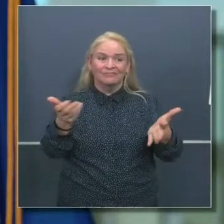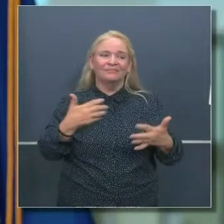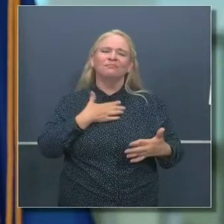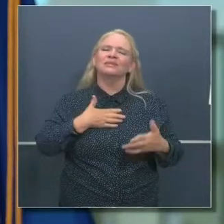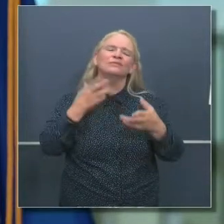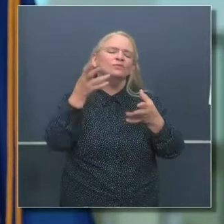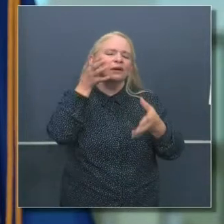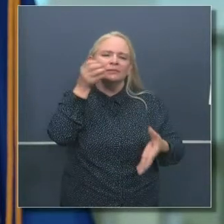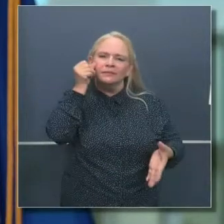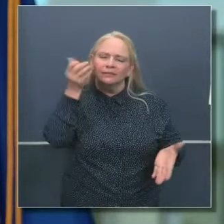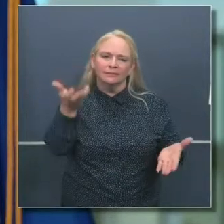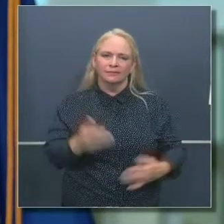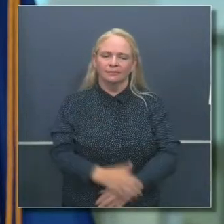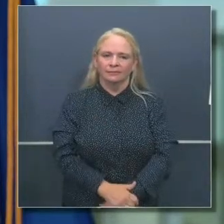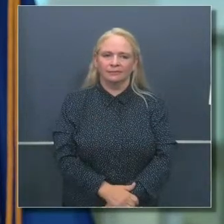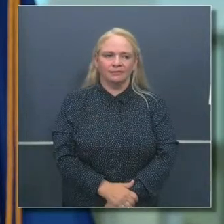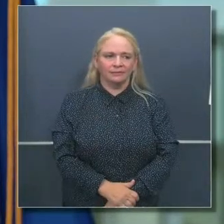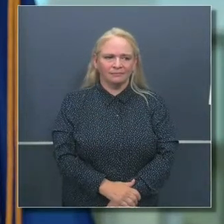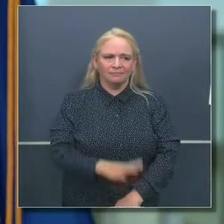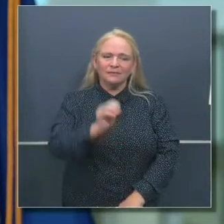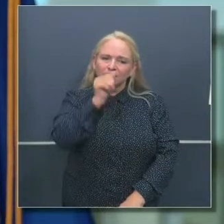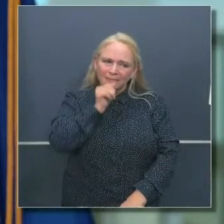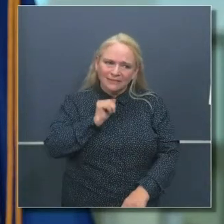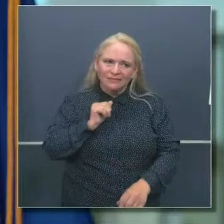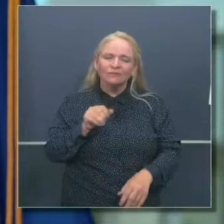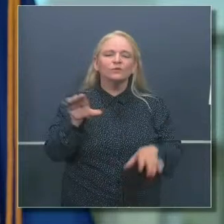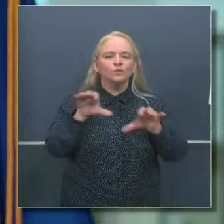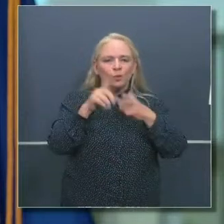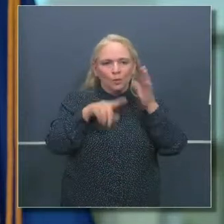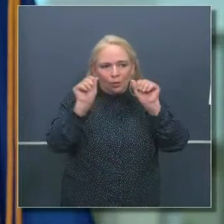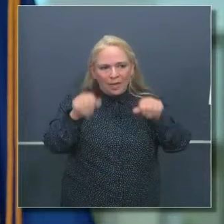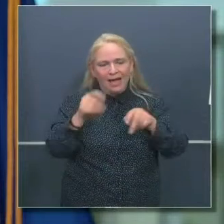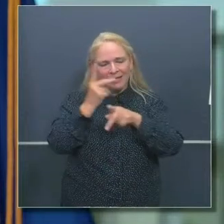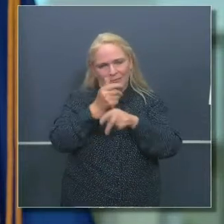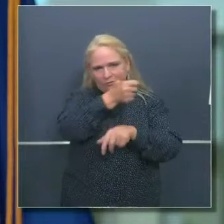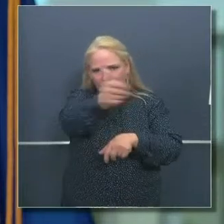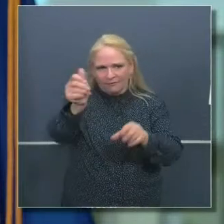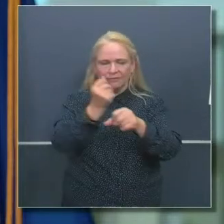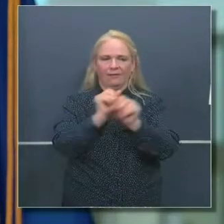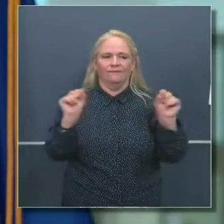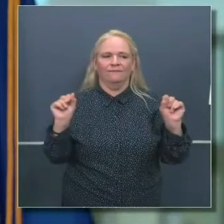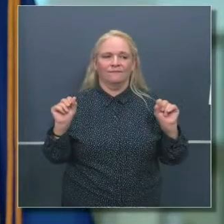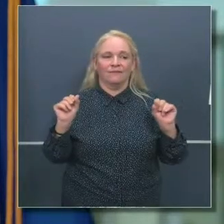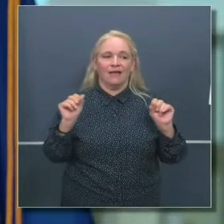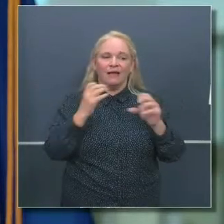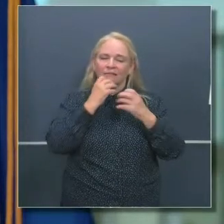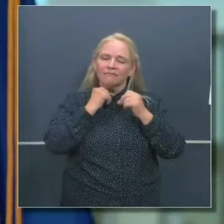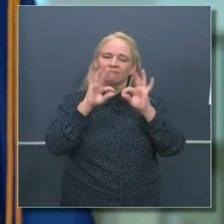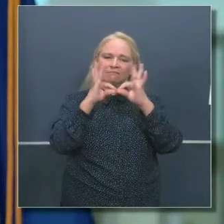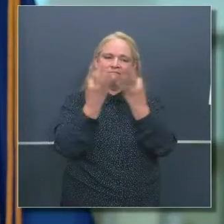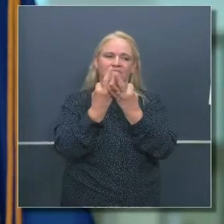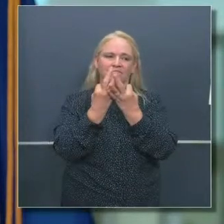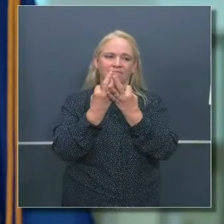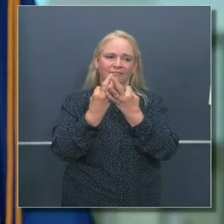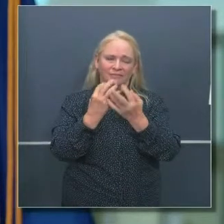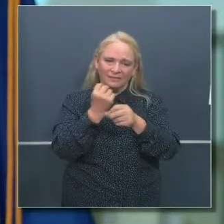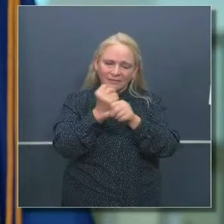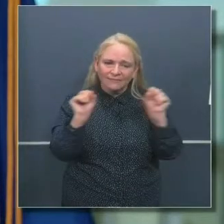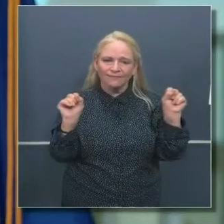sense and do what they can to keep themselves safe, keep their loved ones safe. And to the